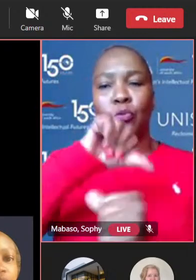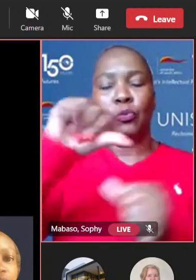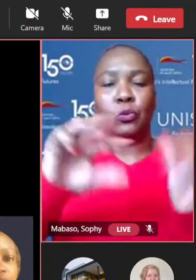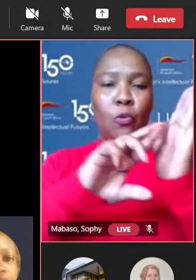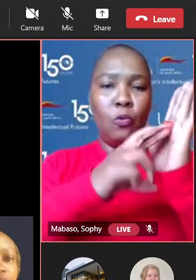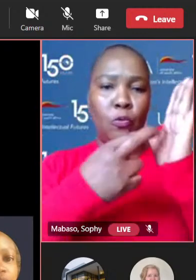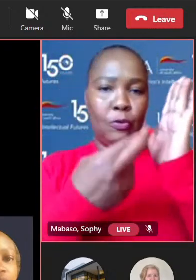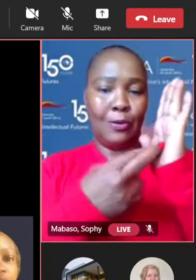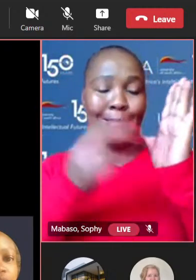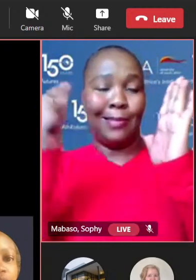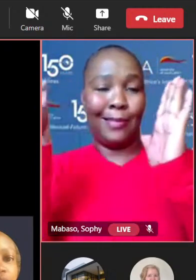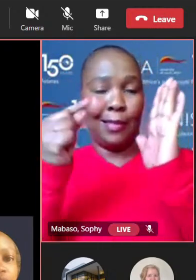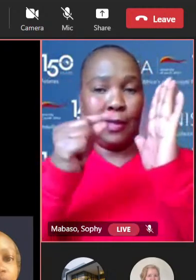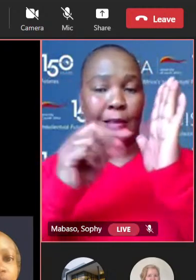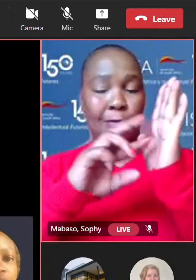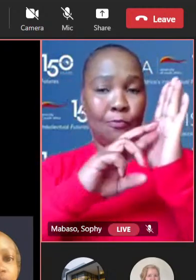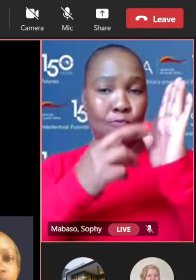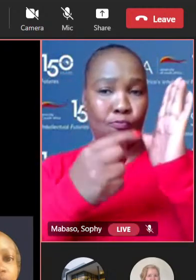role that